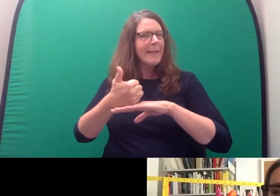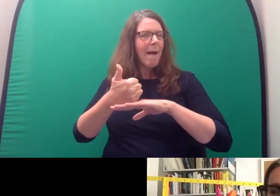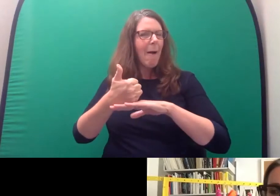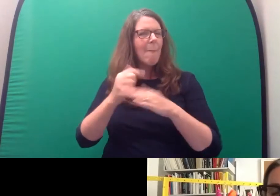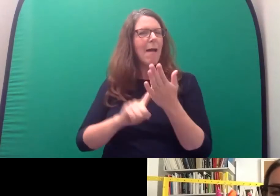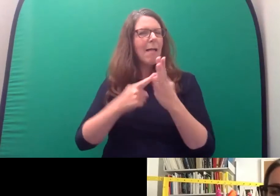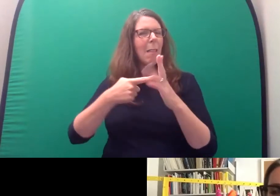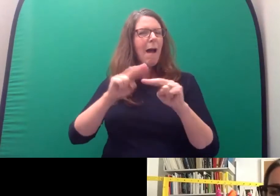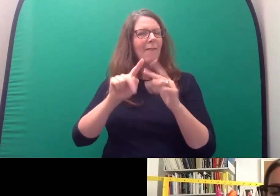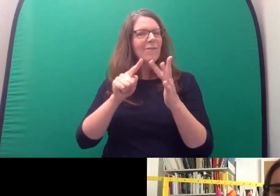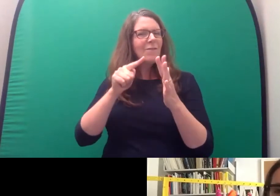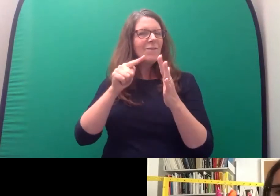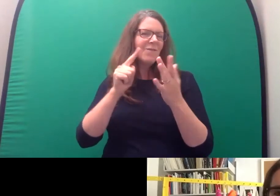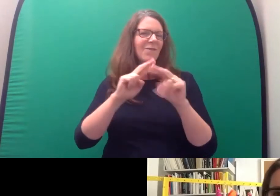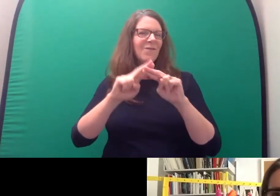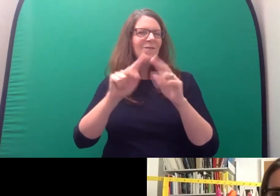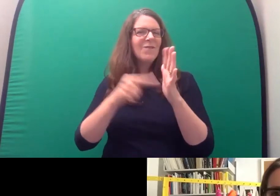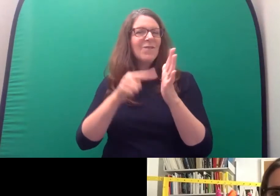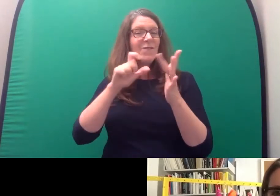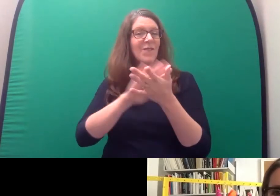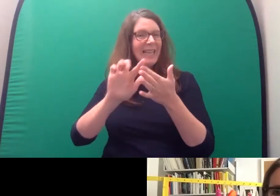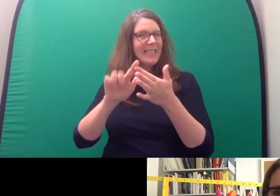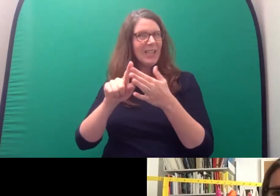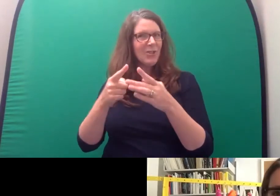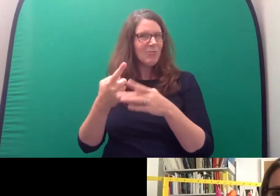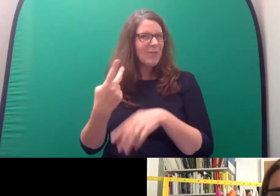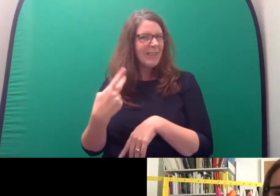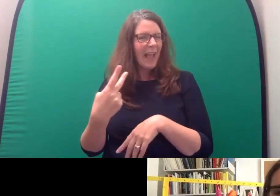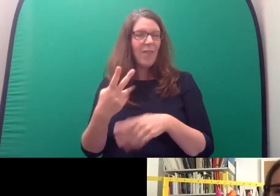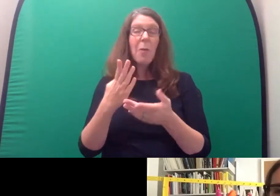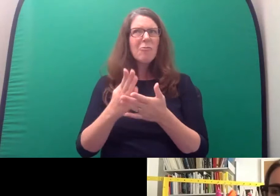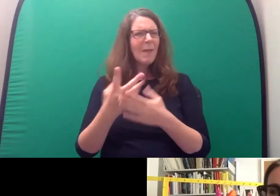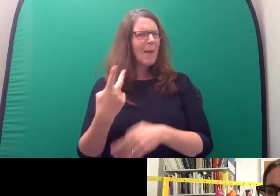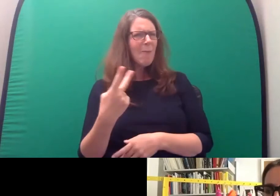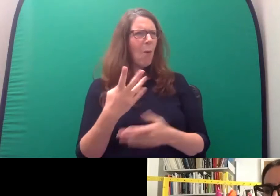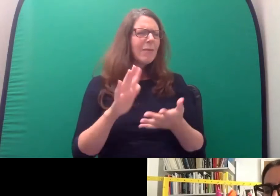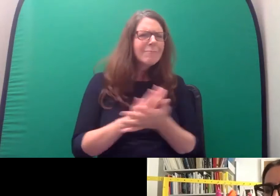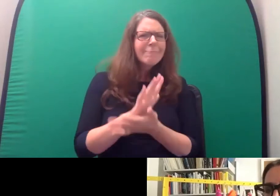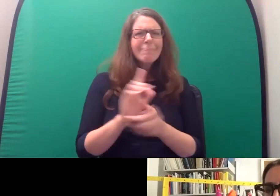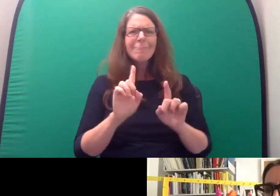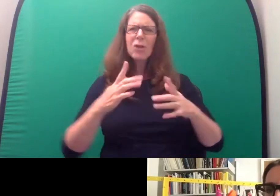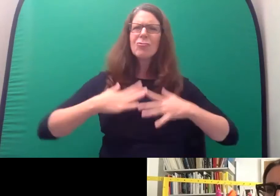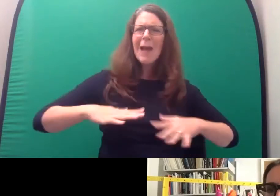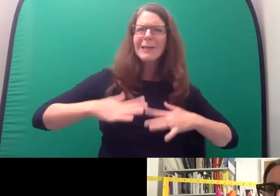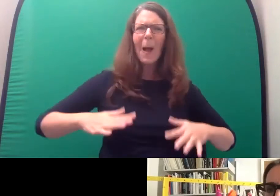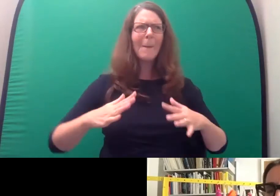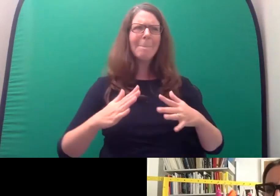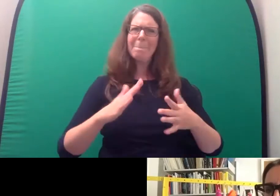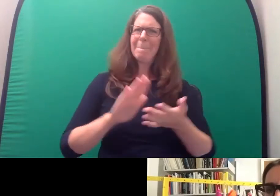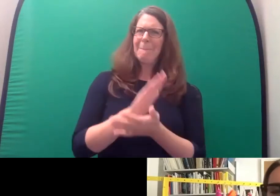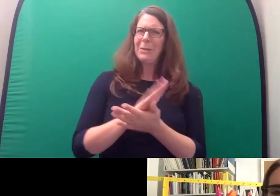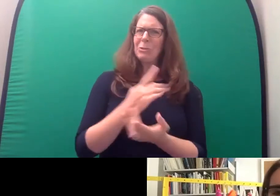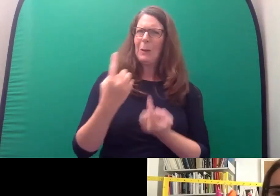and I think dressing up and having a bit of fun, you know. I think all good things come